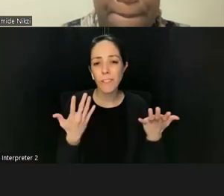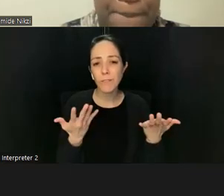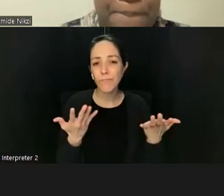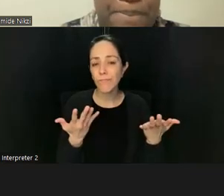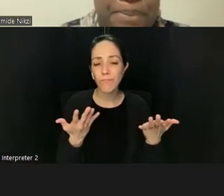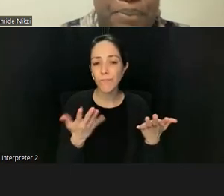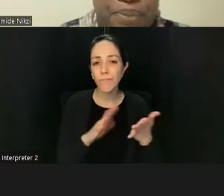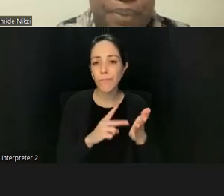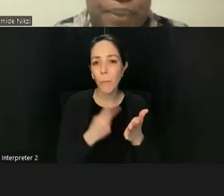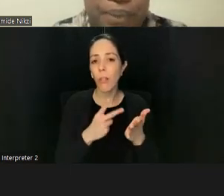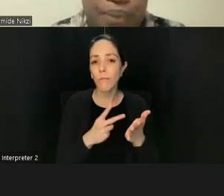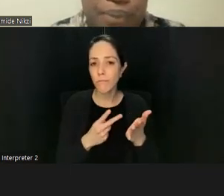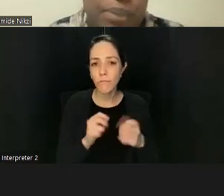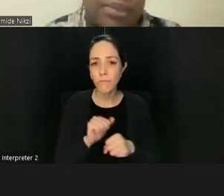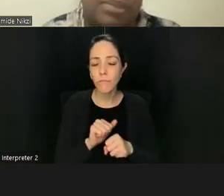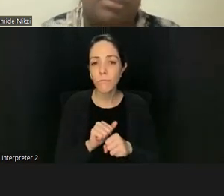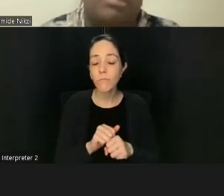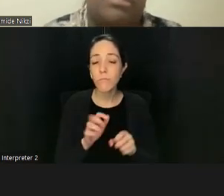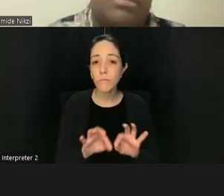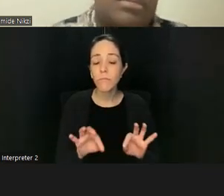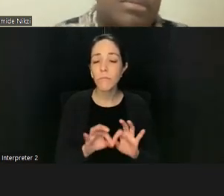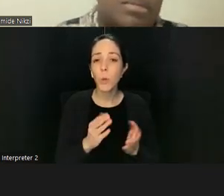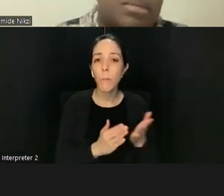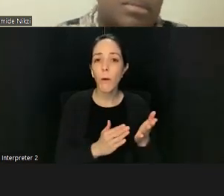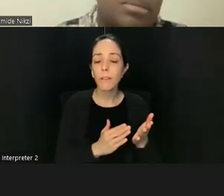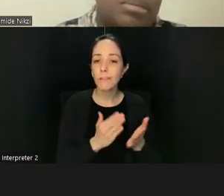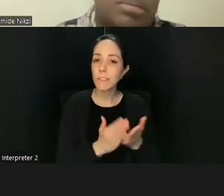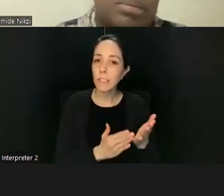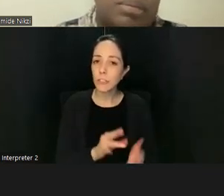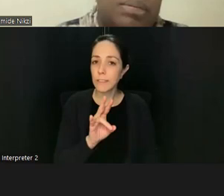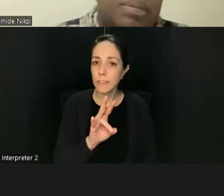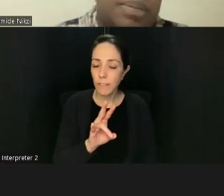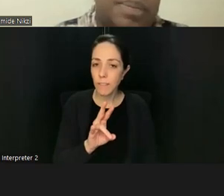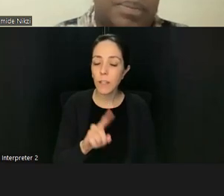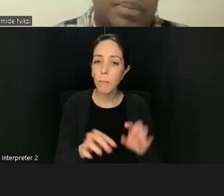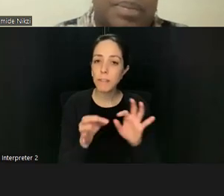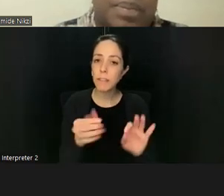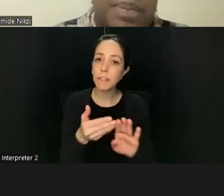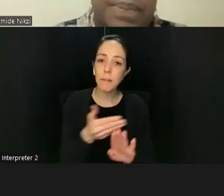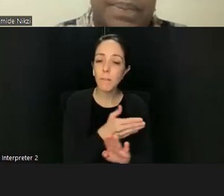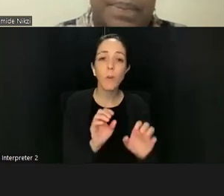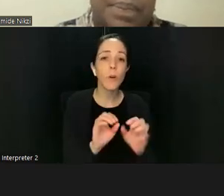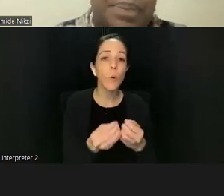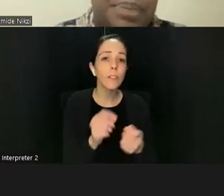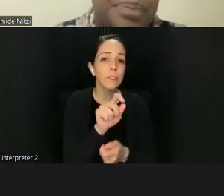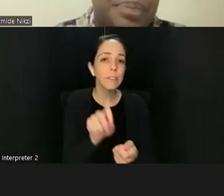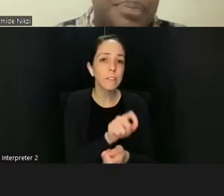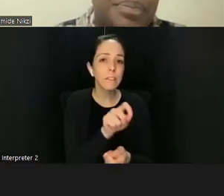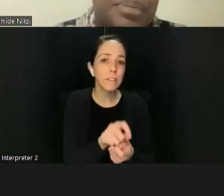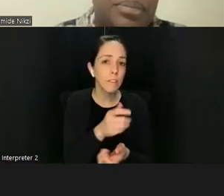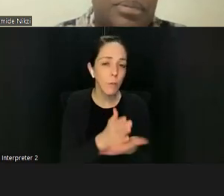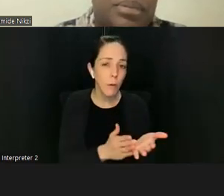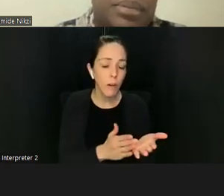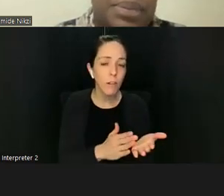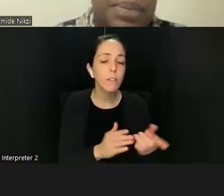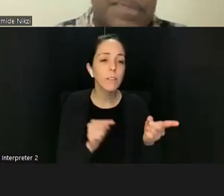section number 7. So I would just say in the sentence leading up to that, in the organizational details part of what the city council asked us to